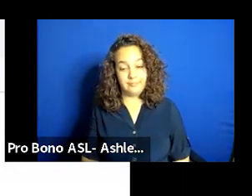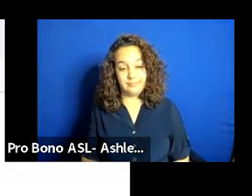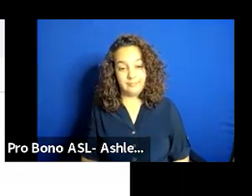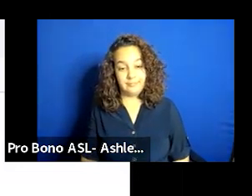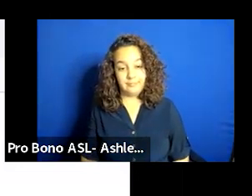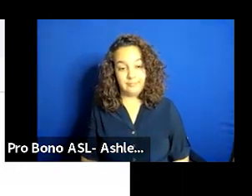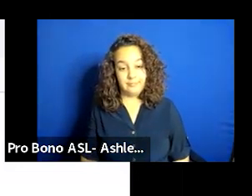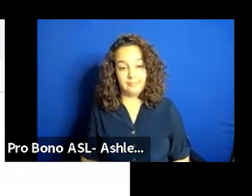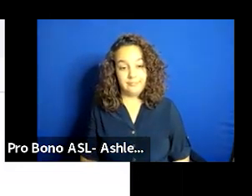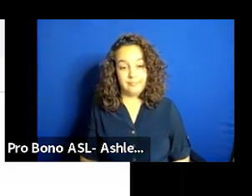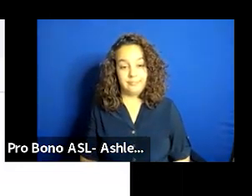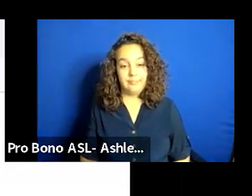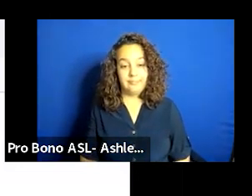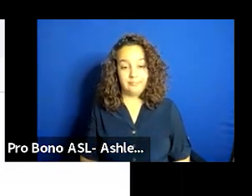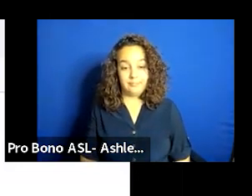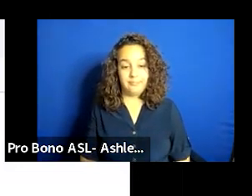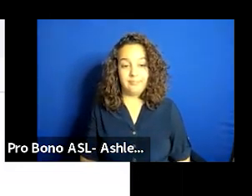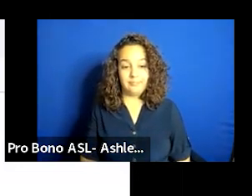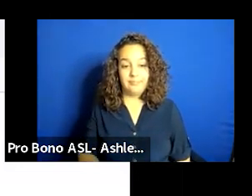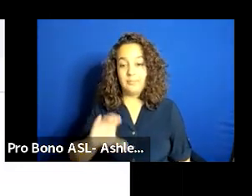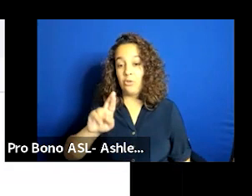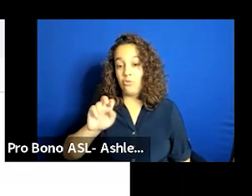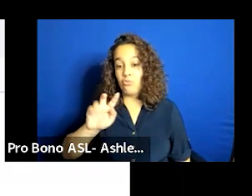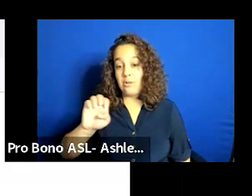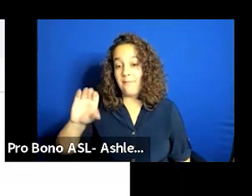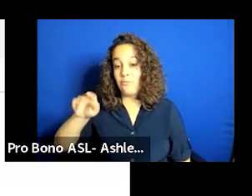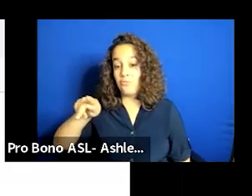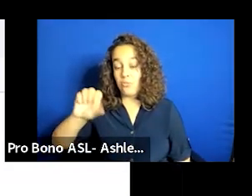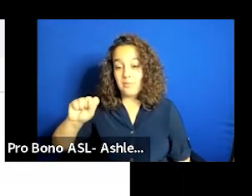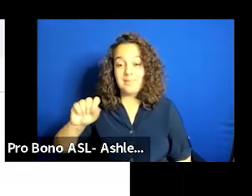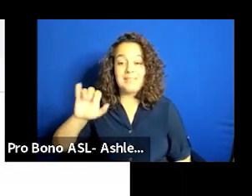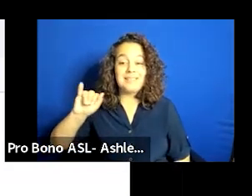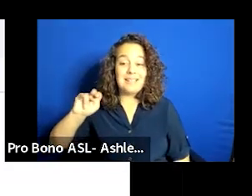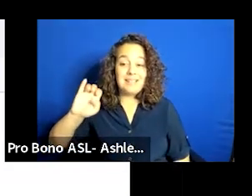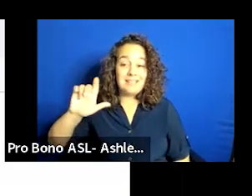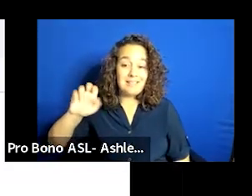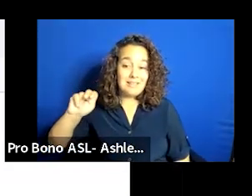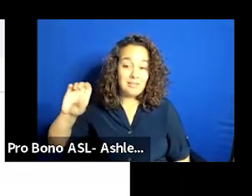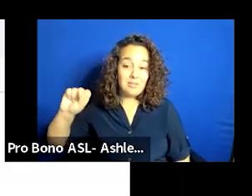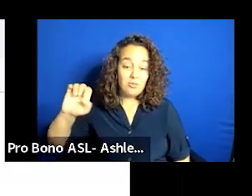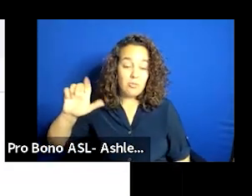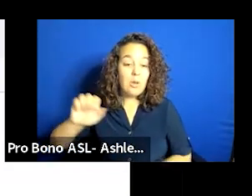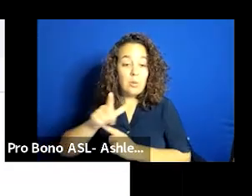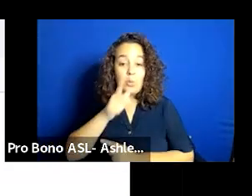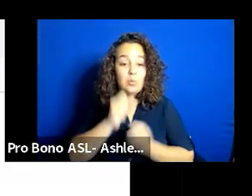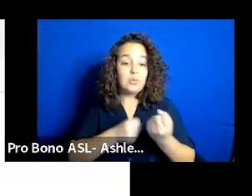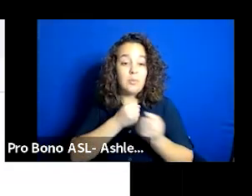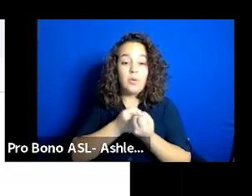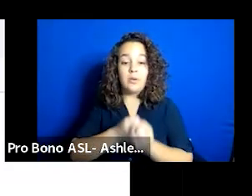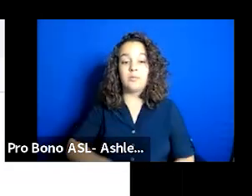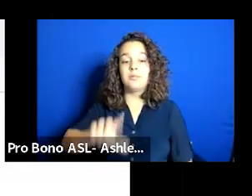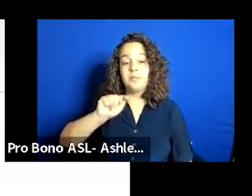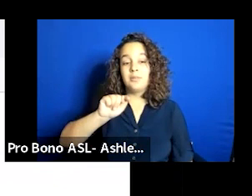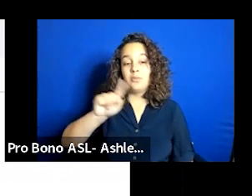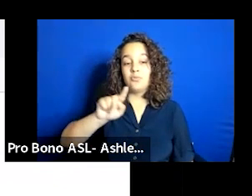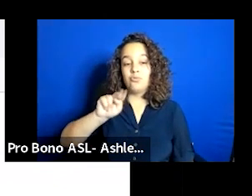Creative Court Inland SoCal is also supported by California Arts Council staff, SUNY Strategies, and